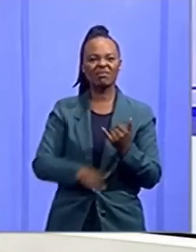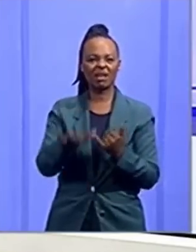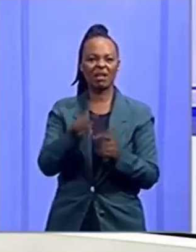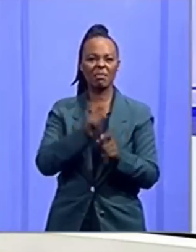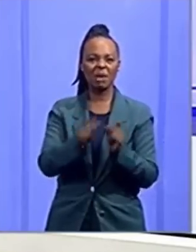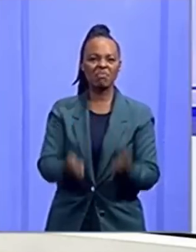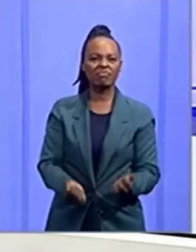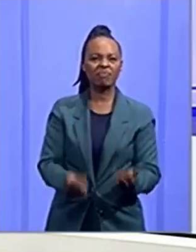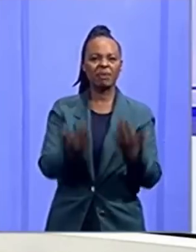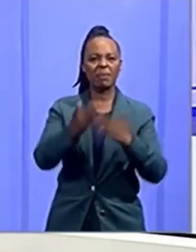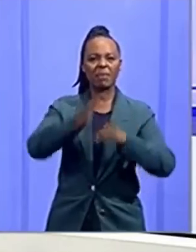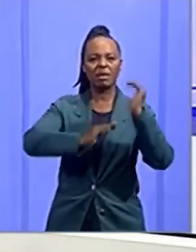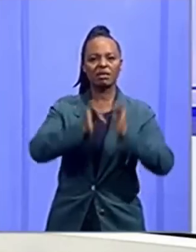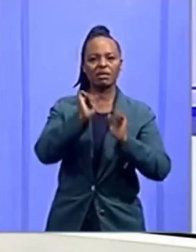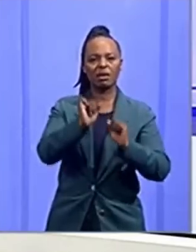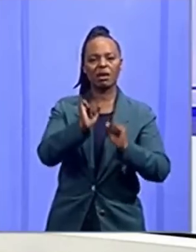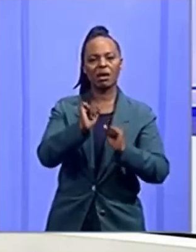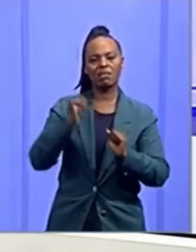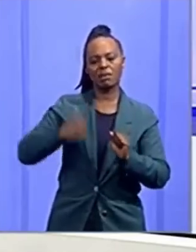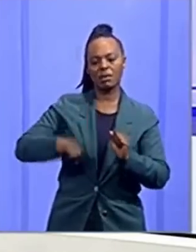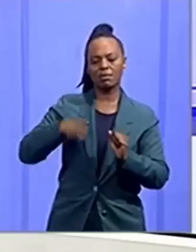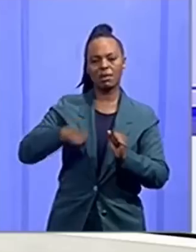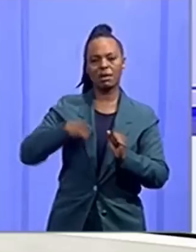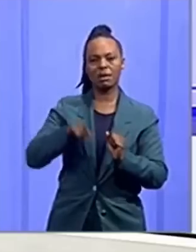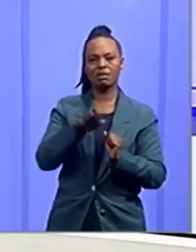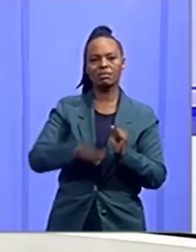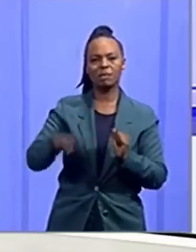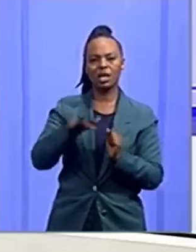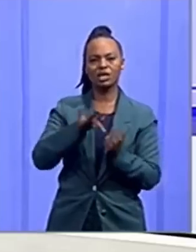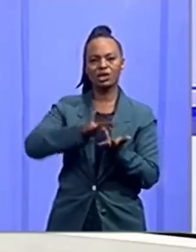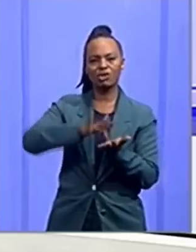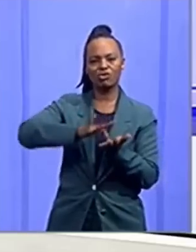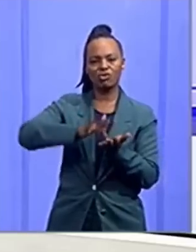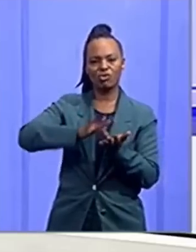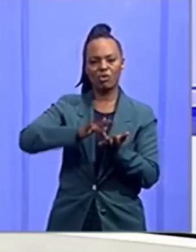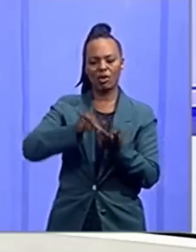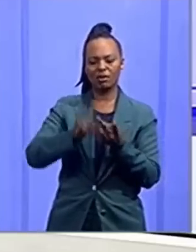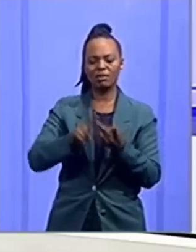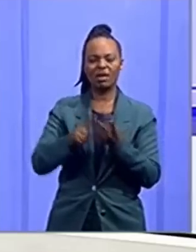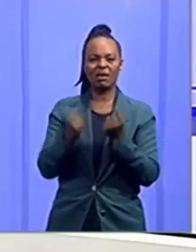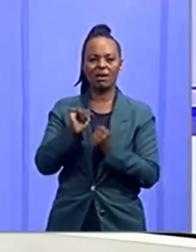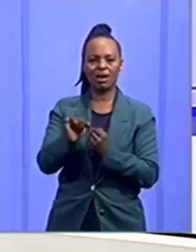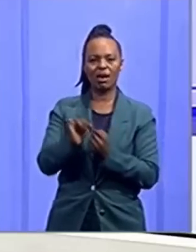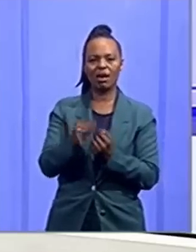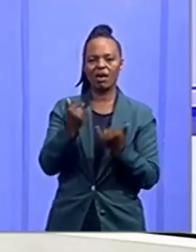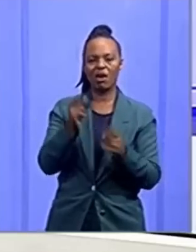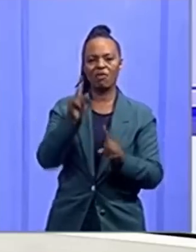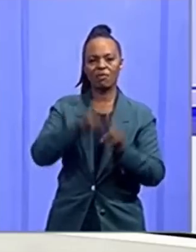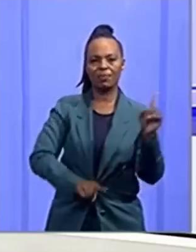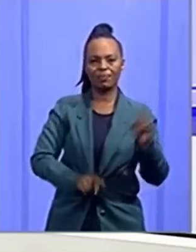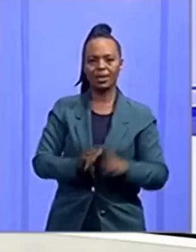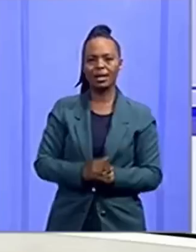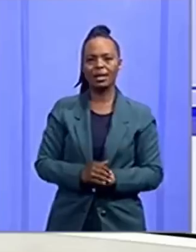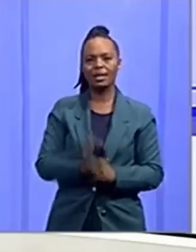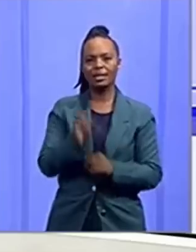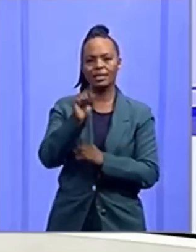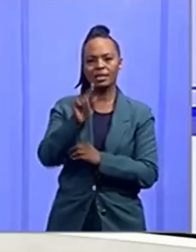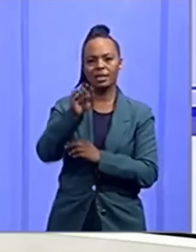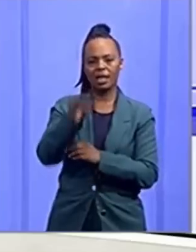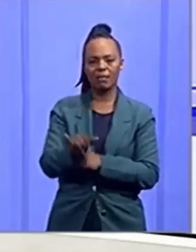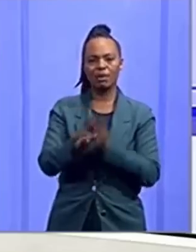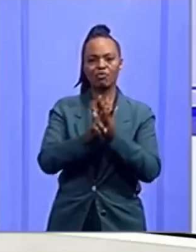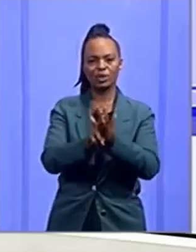tsa masepala wa Tshwane kwa Centurion mosong ono a retetse. Seno ke go ya ka sebueledi sa masepala Selby Bokaba